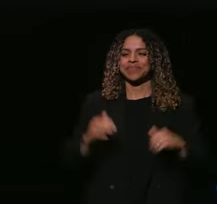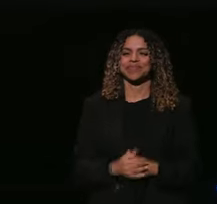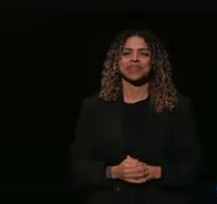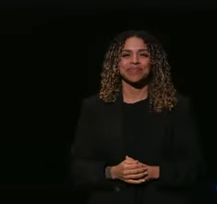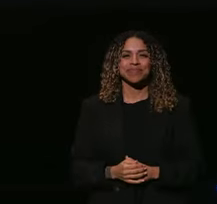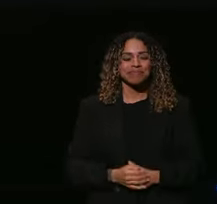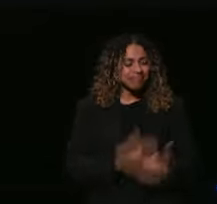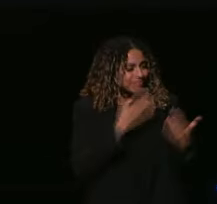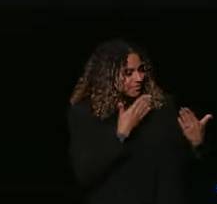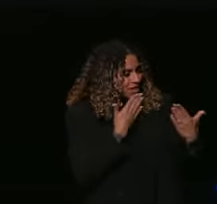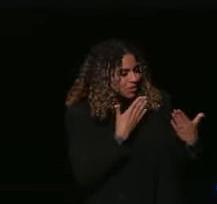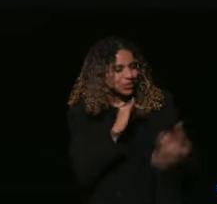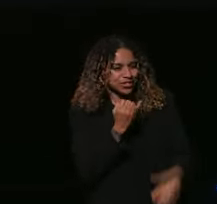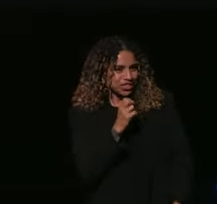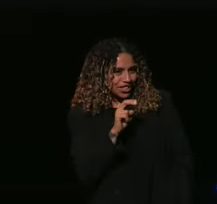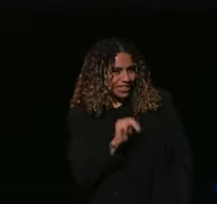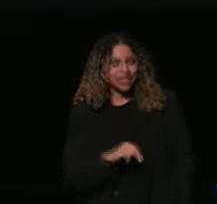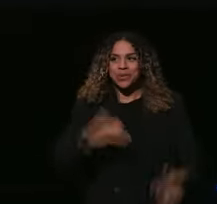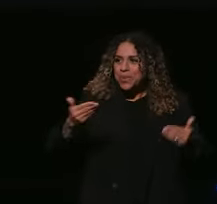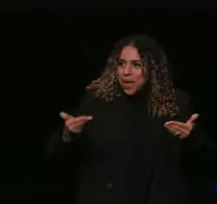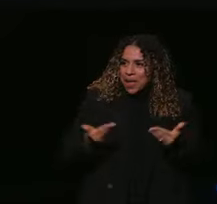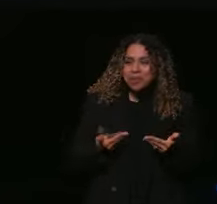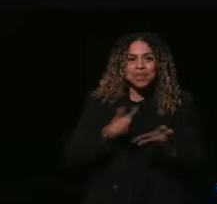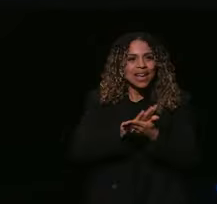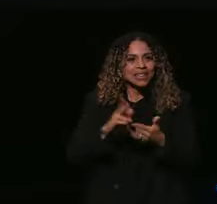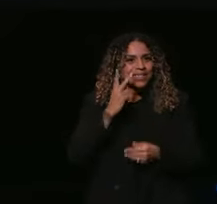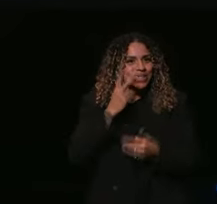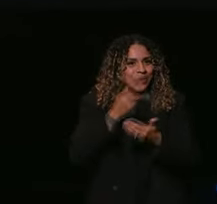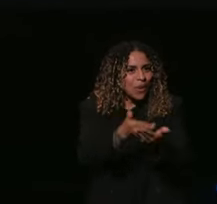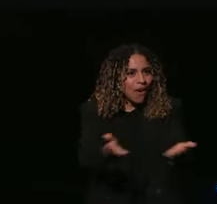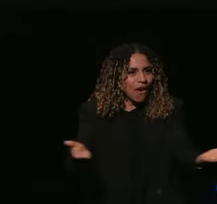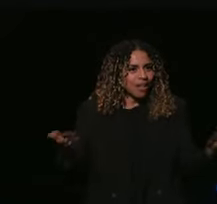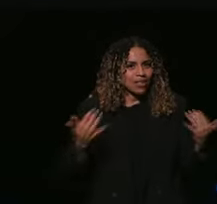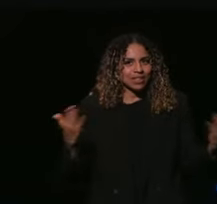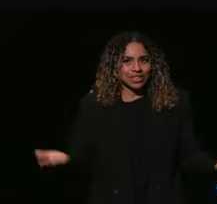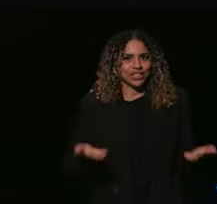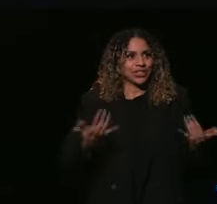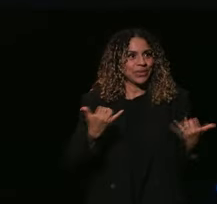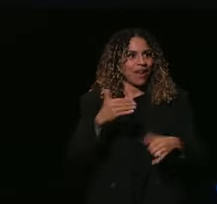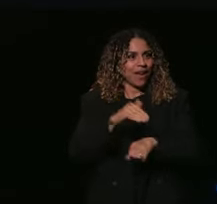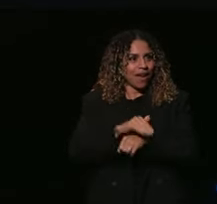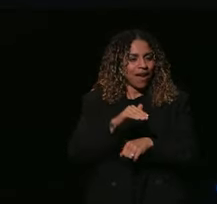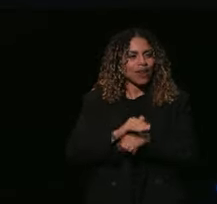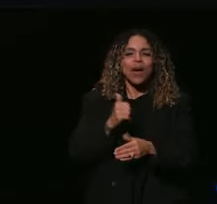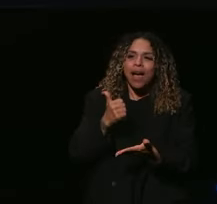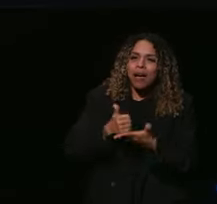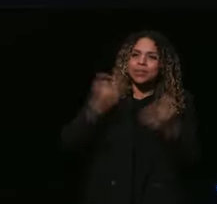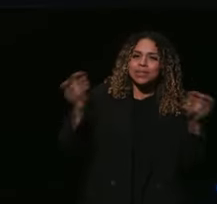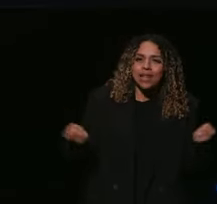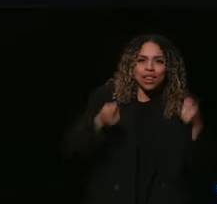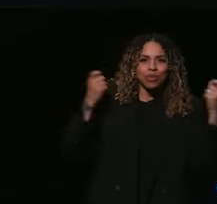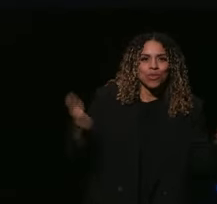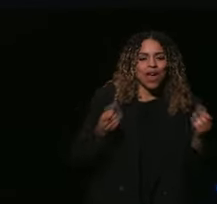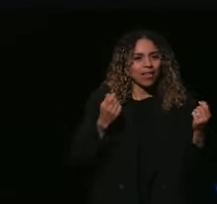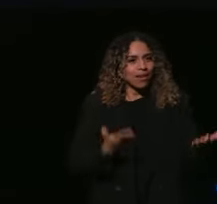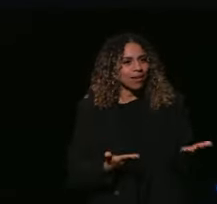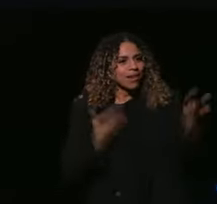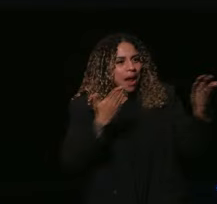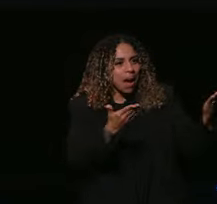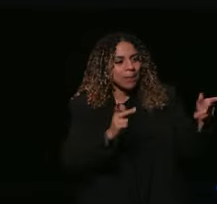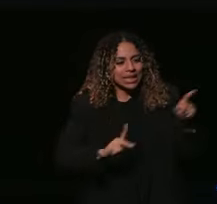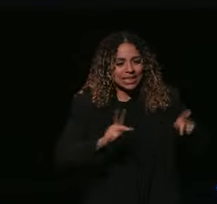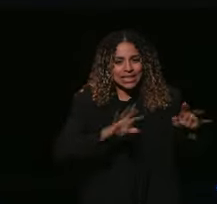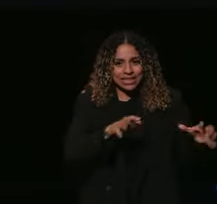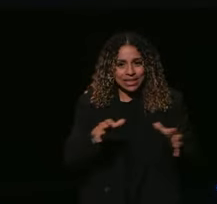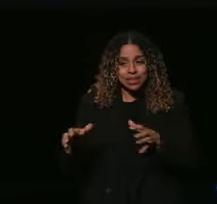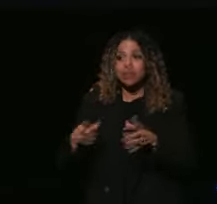Thank you, Jean. Welcome, everyone. Nice to see you all here tonight to help celebrate the nominees. When